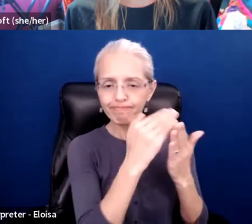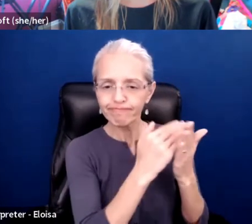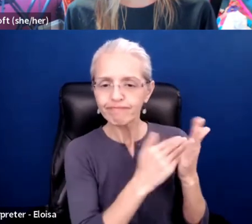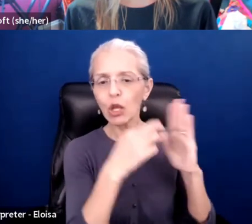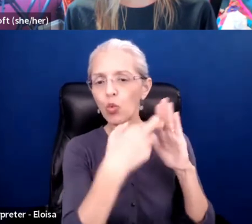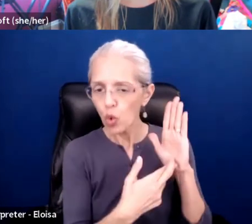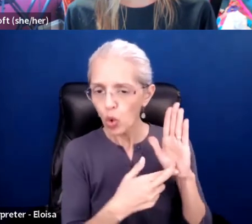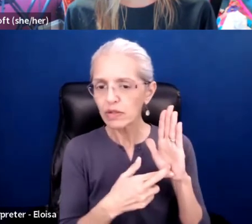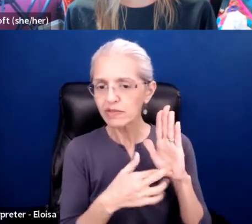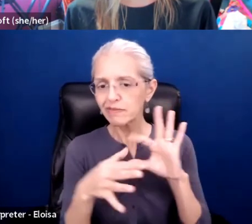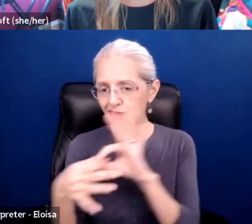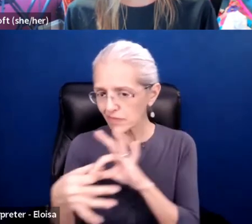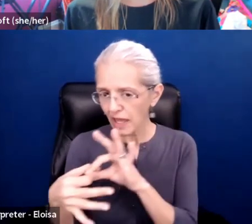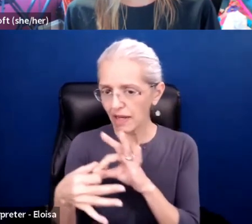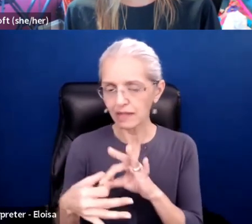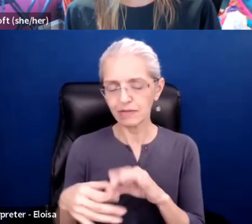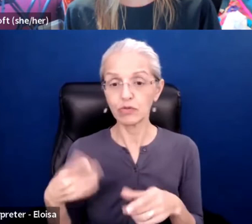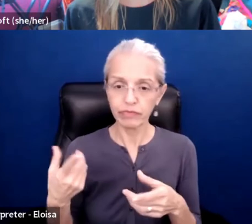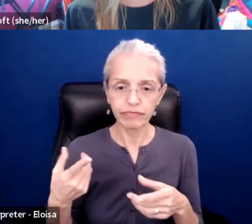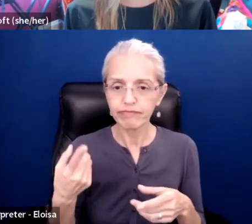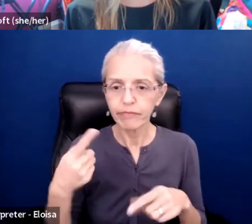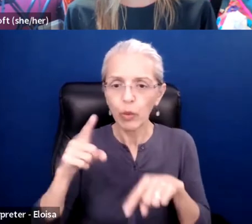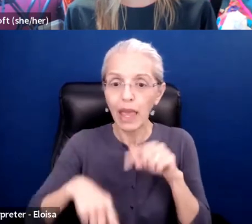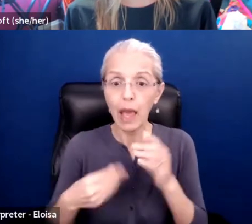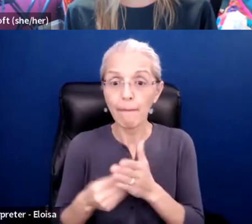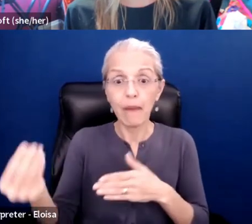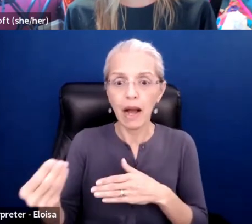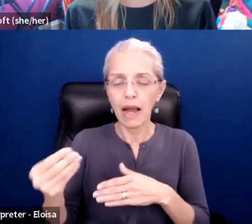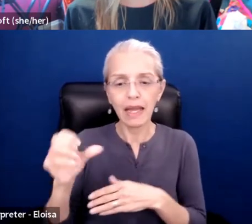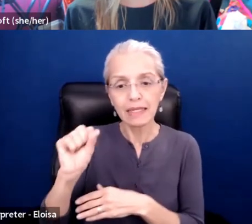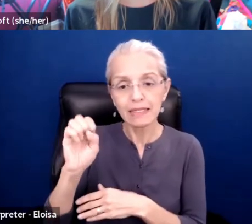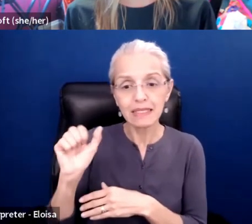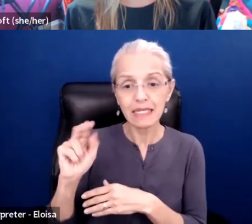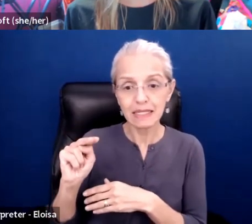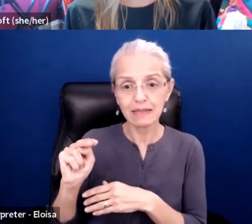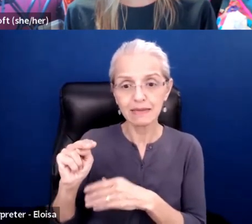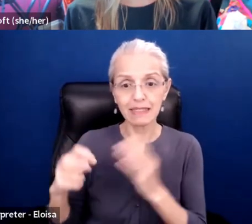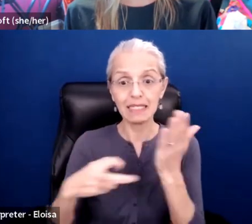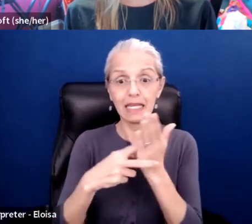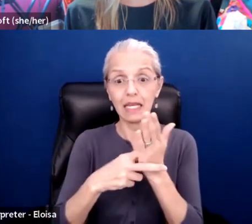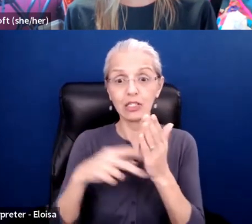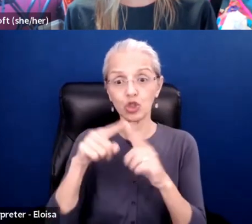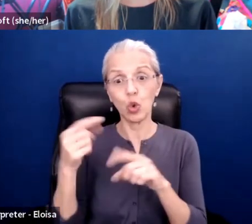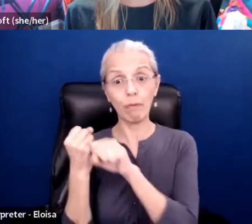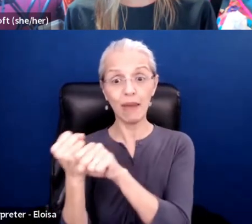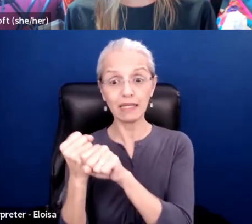rules around it. Like, we're not buying, you know, season tickets to the Giants games, but, you know,